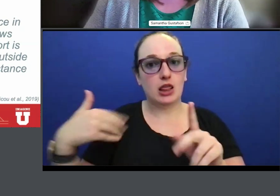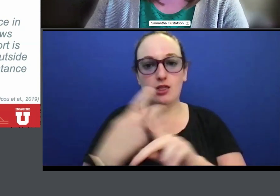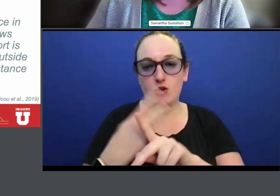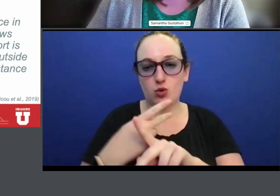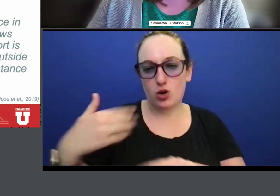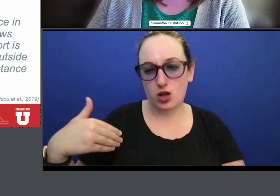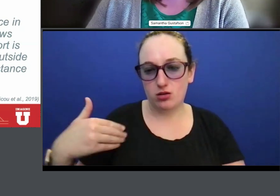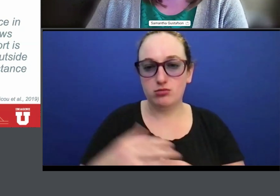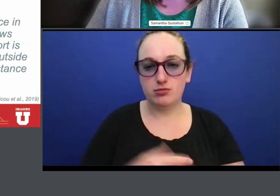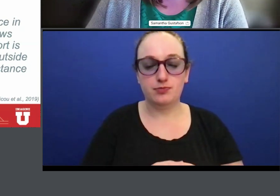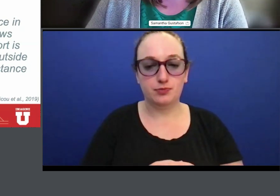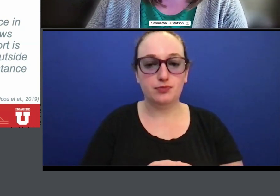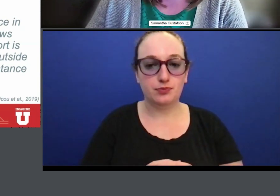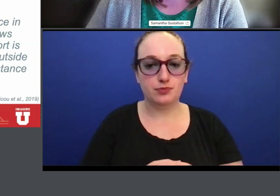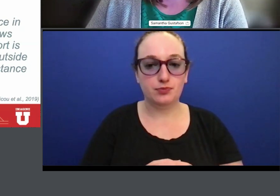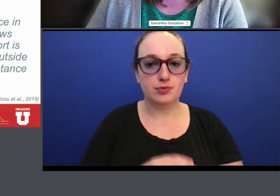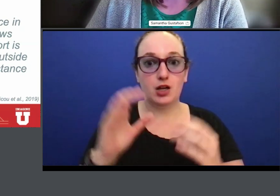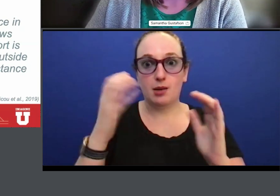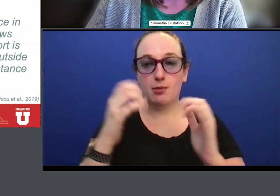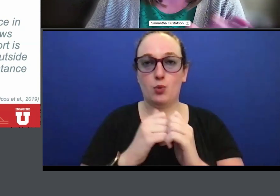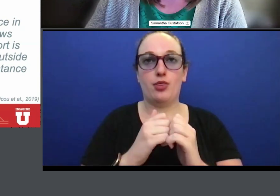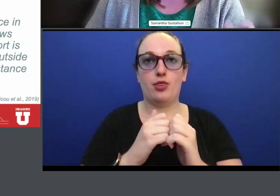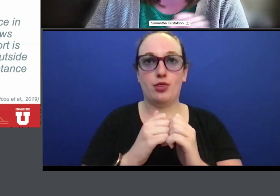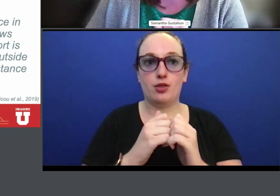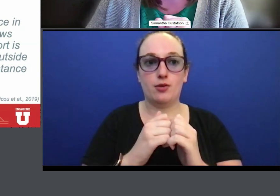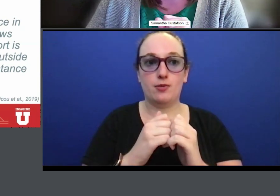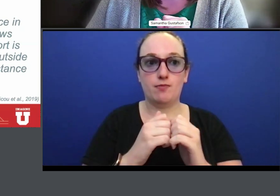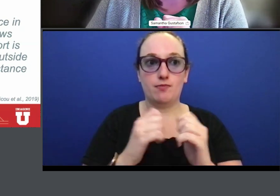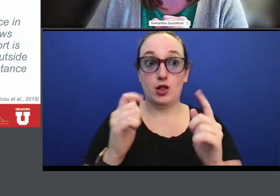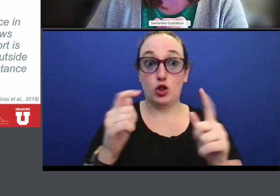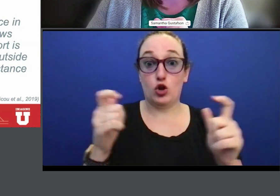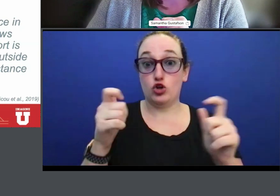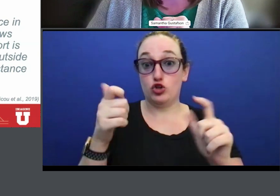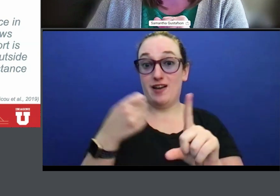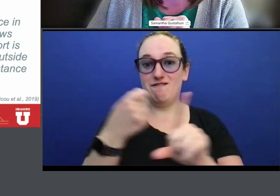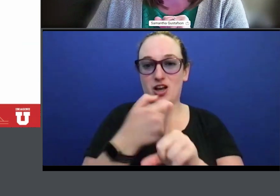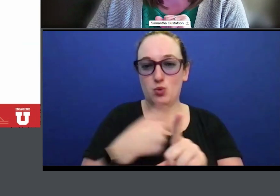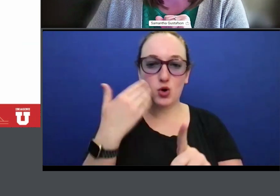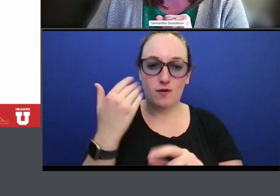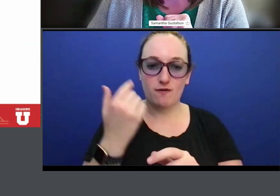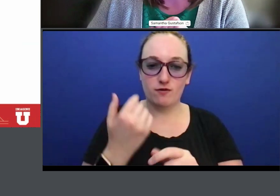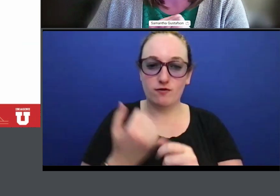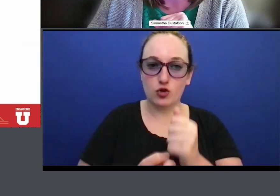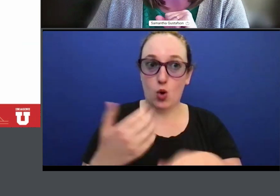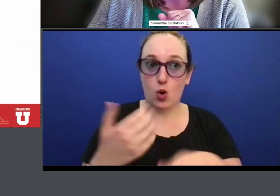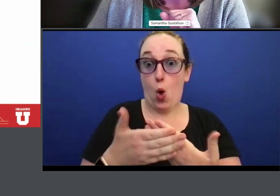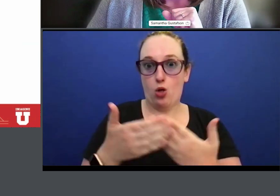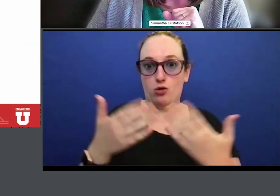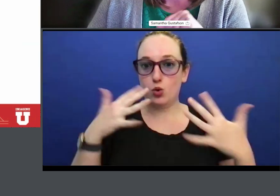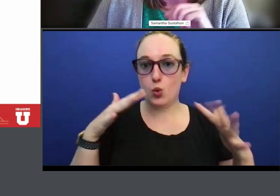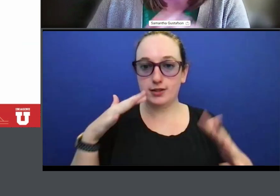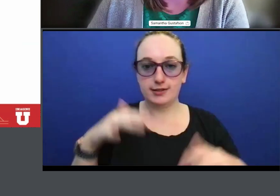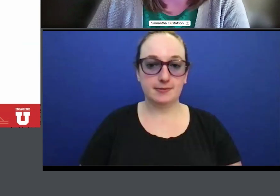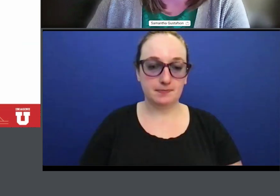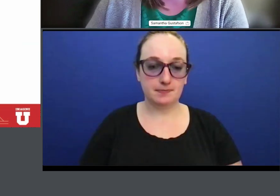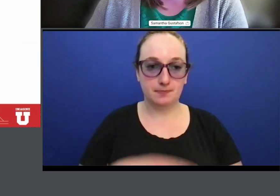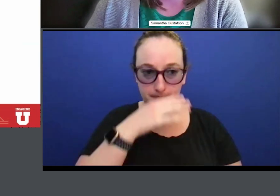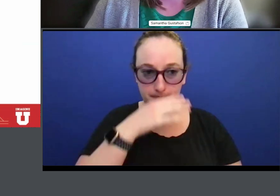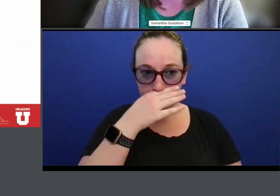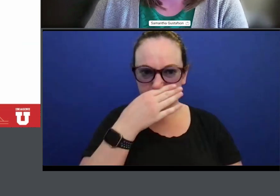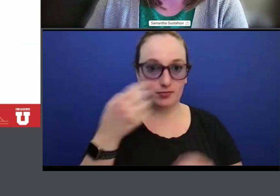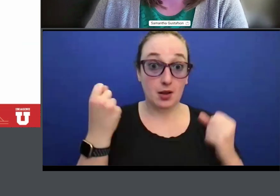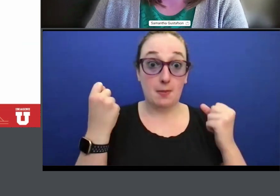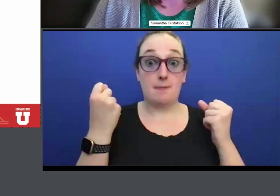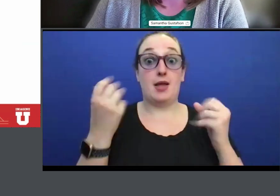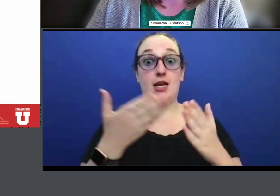of reverberation and distance compared to the large effect that we know happens with noise. So there's a lot of